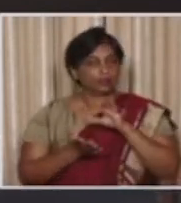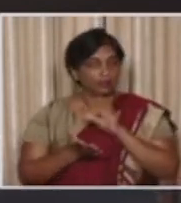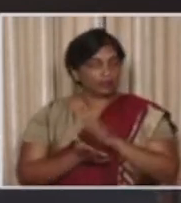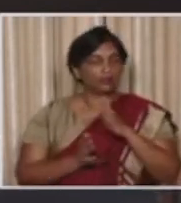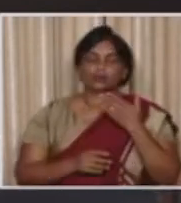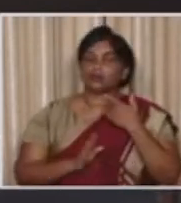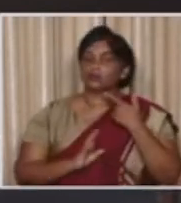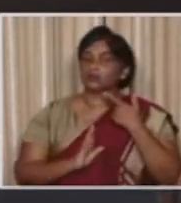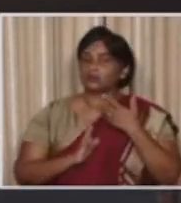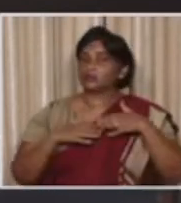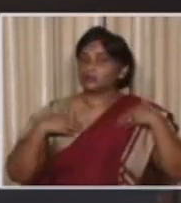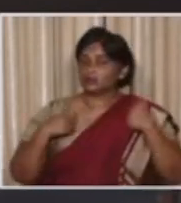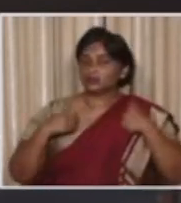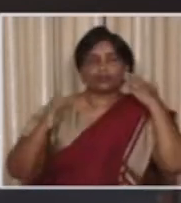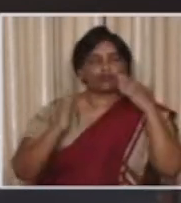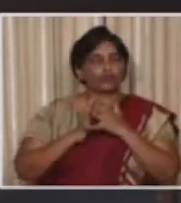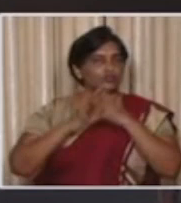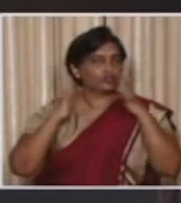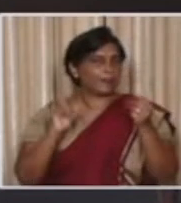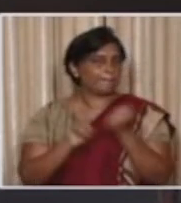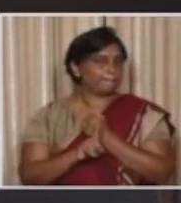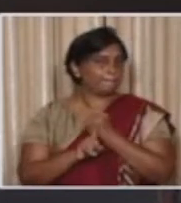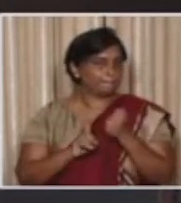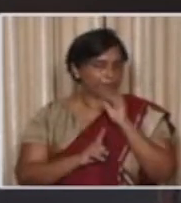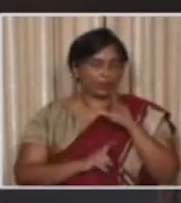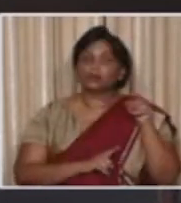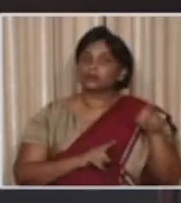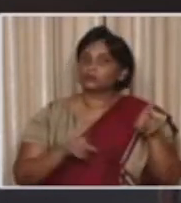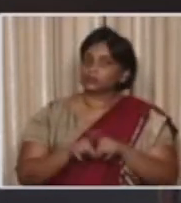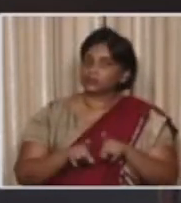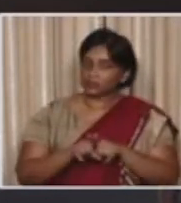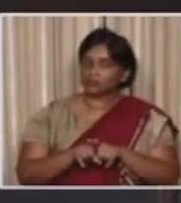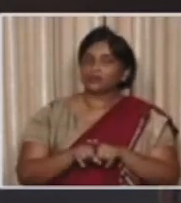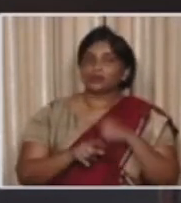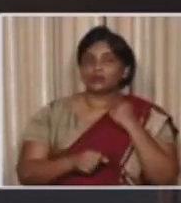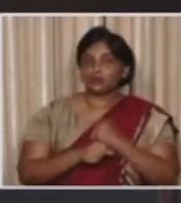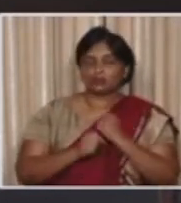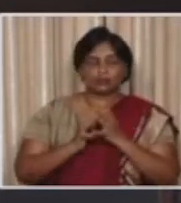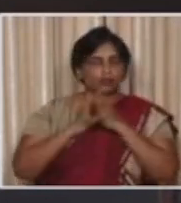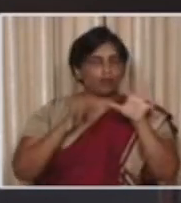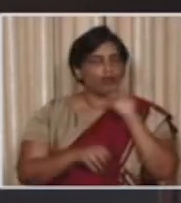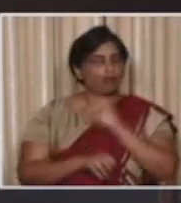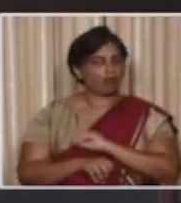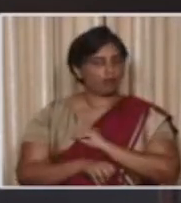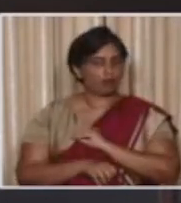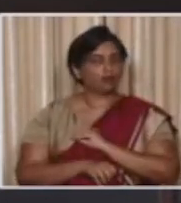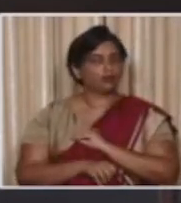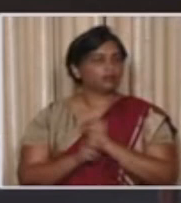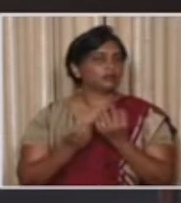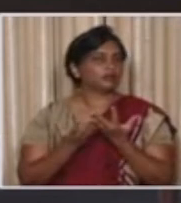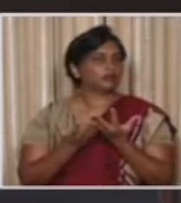impact and simultaneously generate more revenue for the government. WHO research provided the